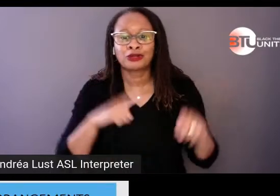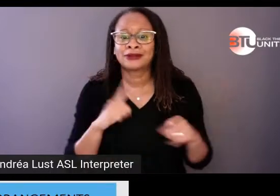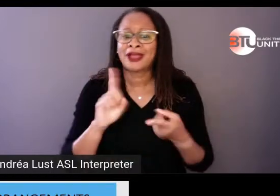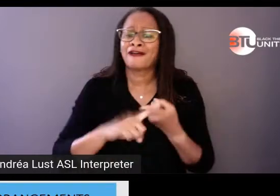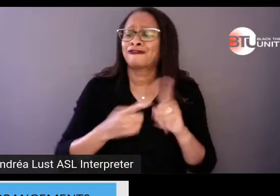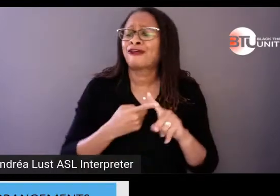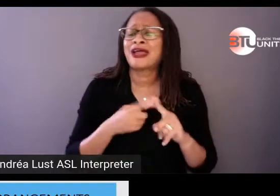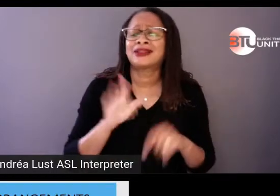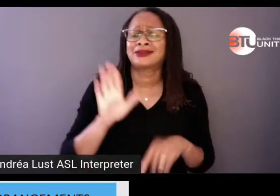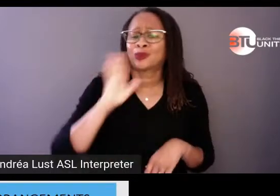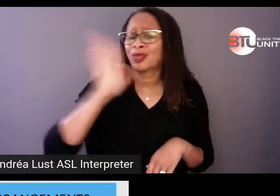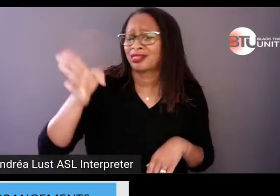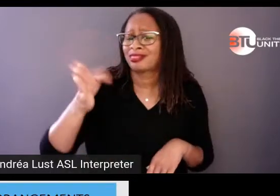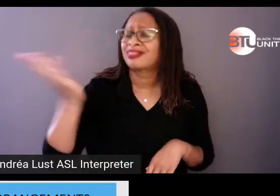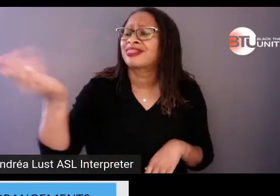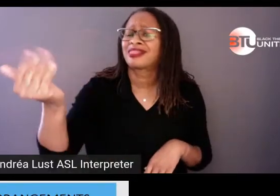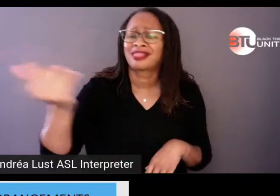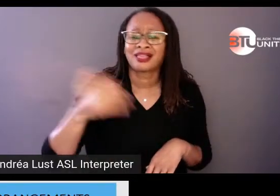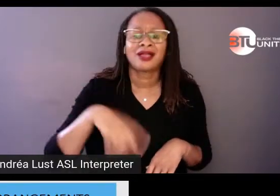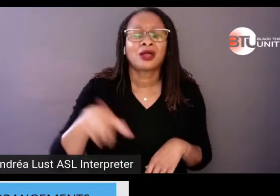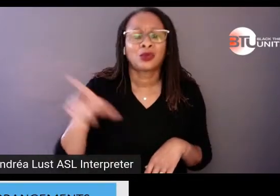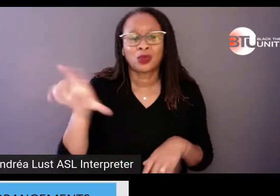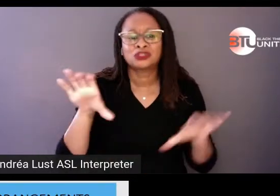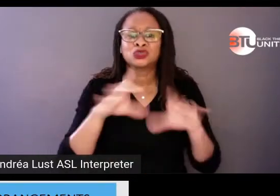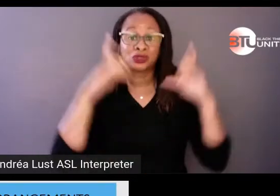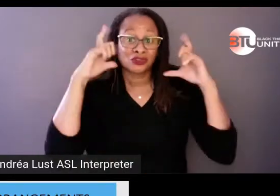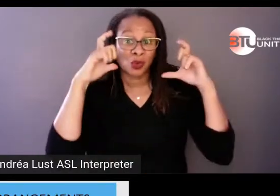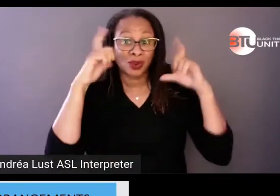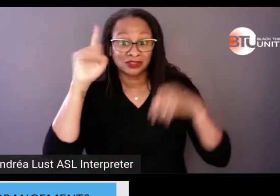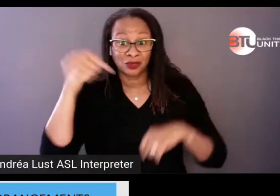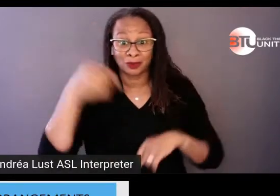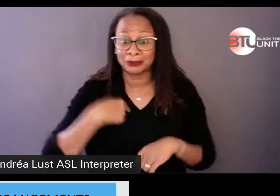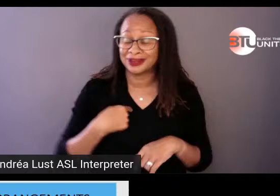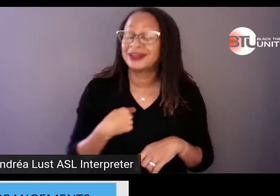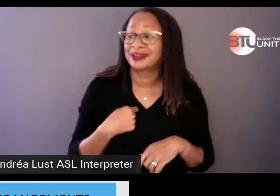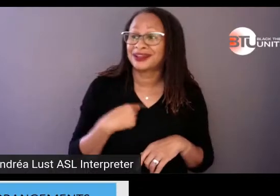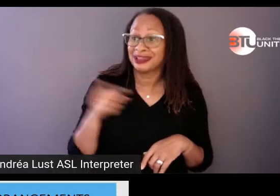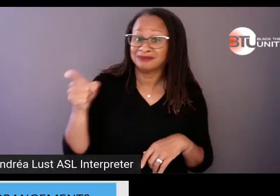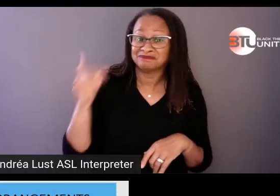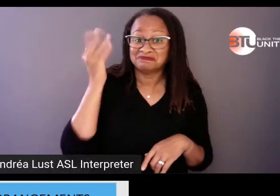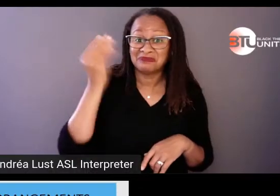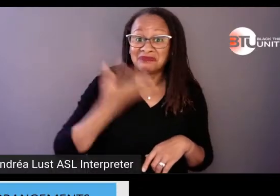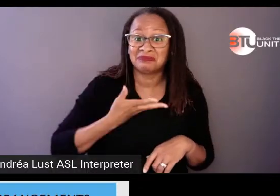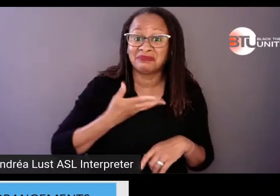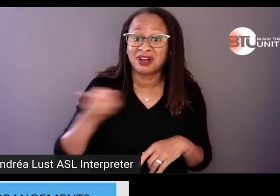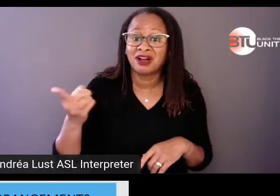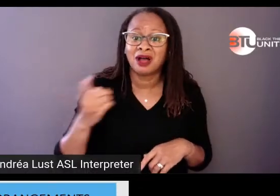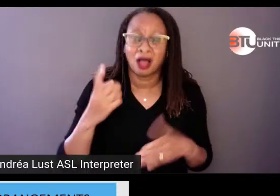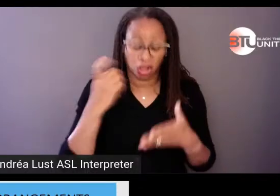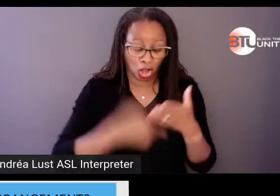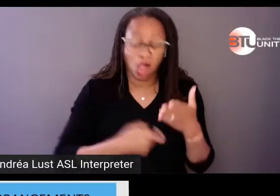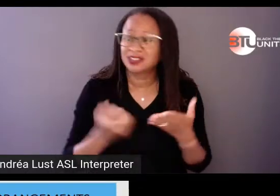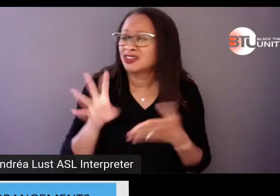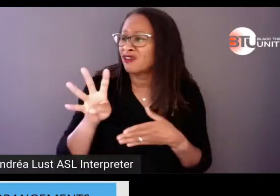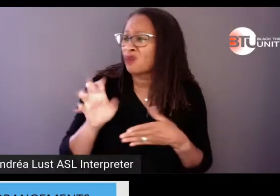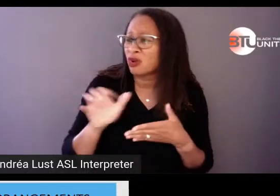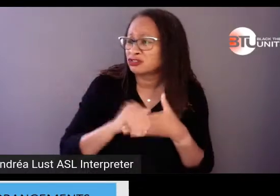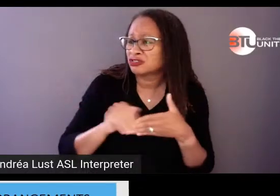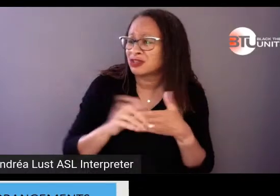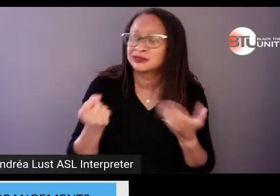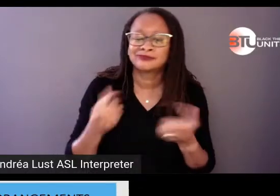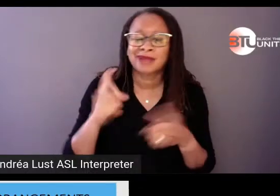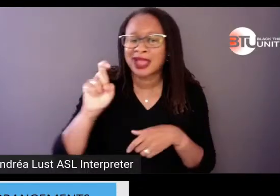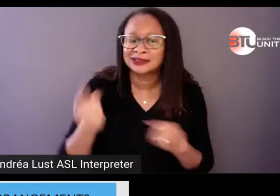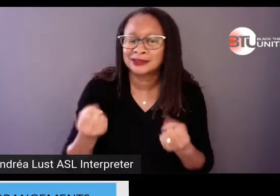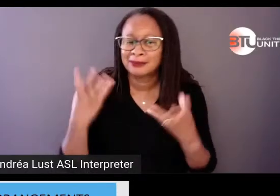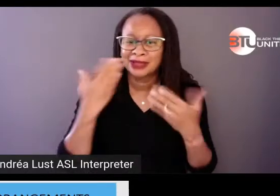friend who they say is good, who's going to do these photographs, and they tell you, you know, it's going to cost X amount. You may